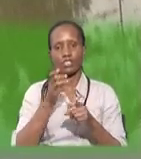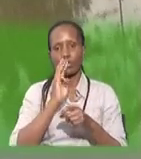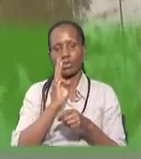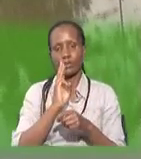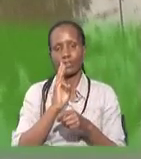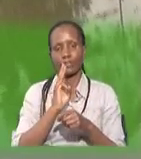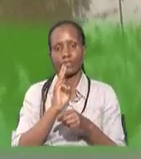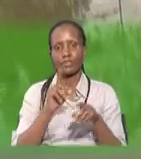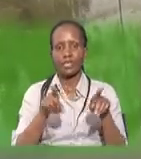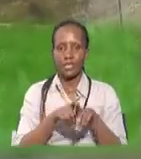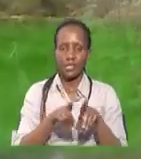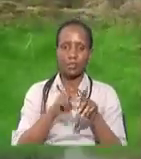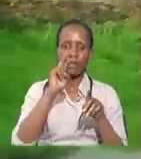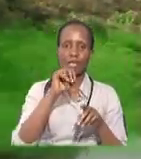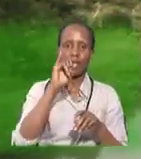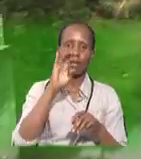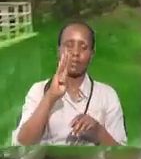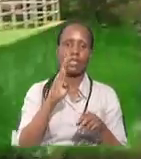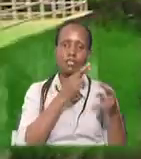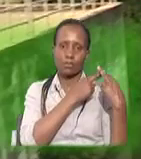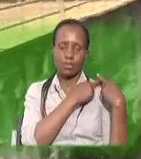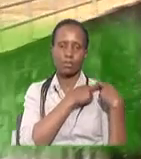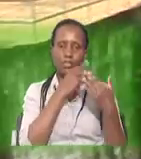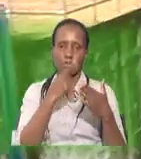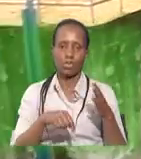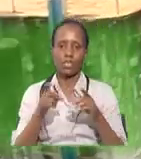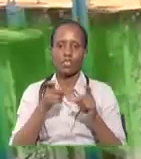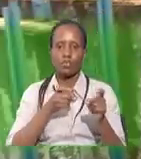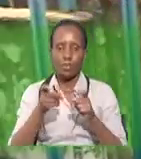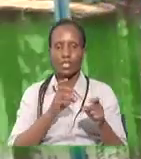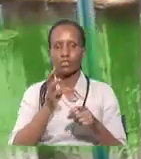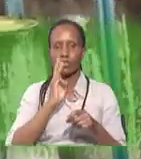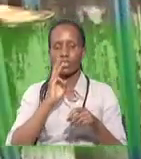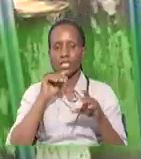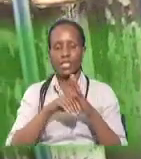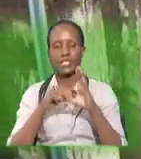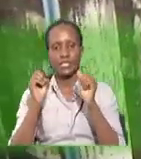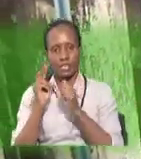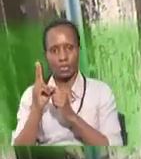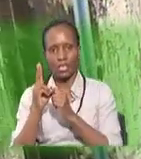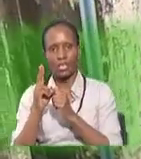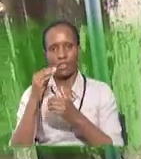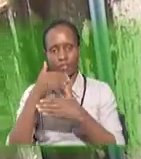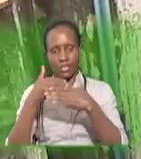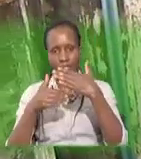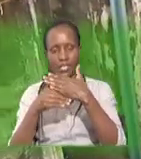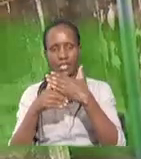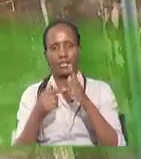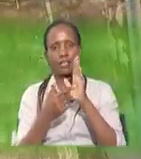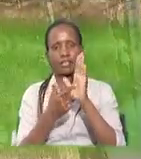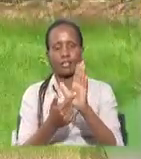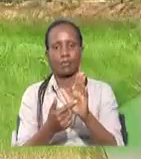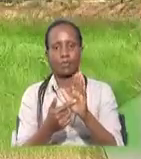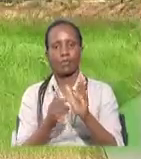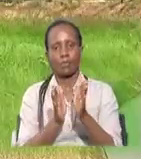level. NIB mainly has the responsibility of managing water in the secondary infrastructure, that is the